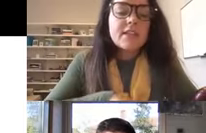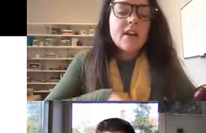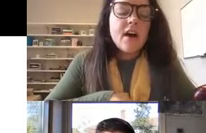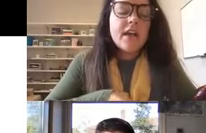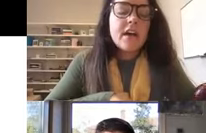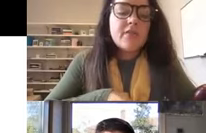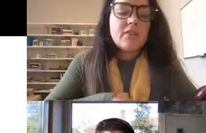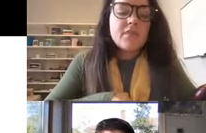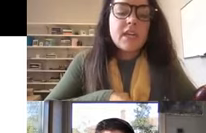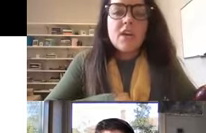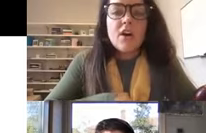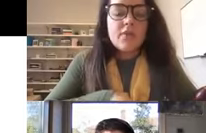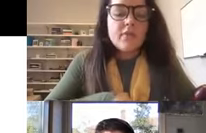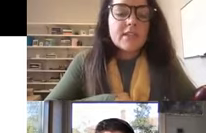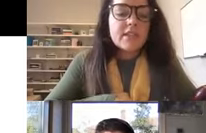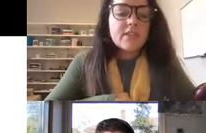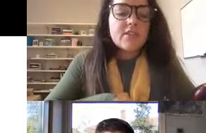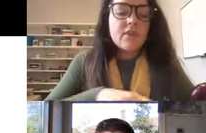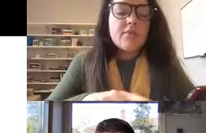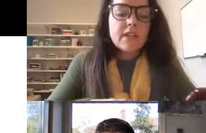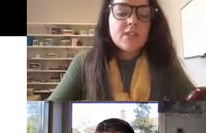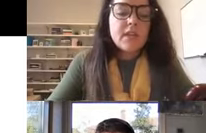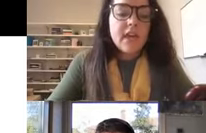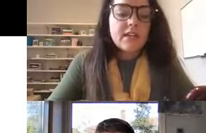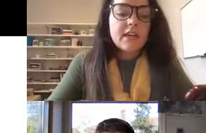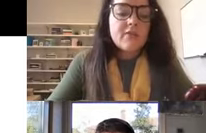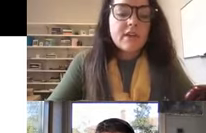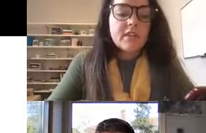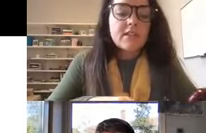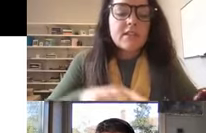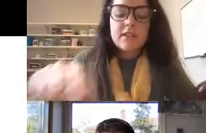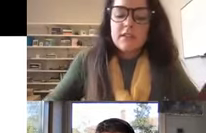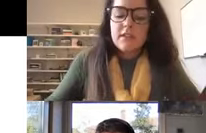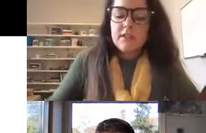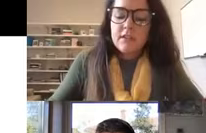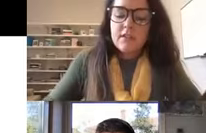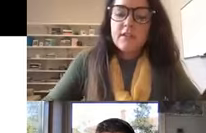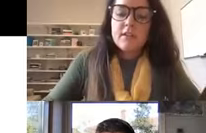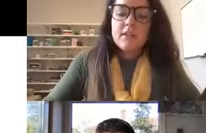it is not enough to be non-racist. We must be anti-racist."